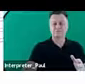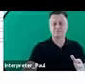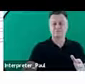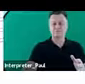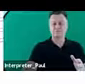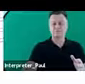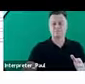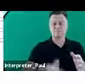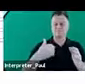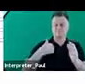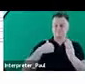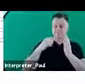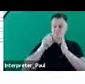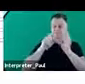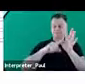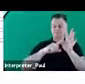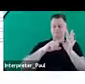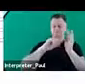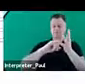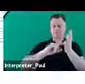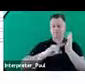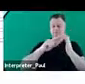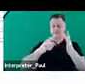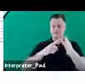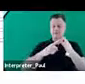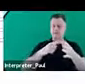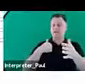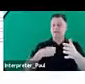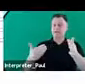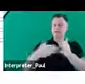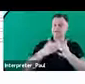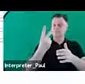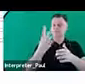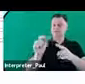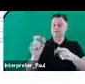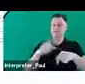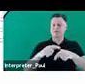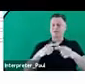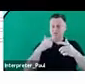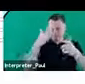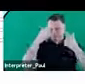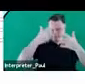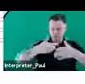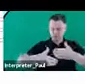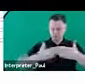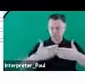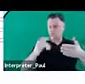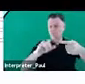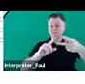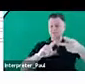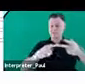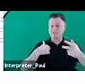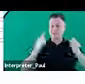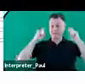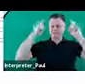sharp, succinct statement. Second one, I experience anxiety. I would like an orientation